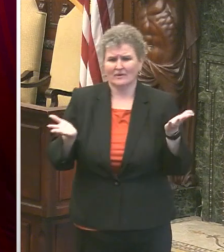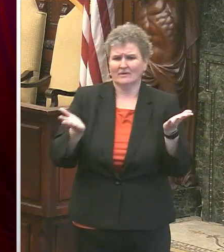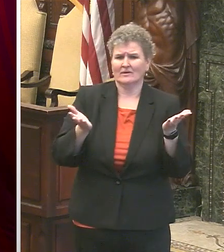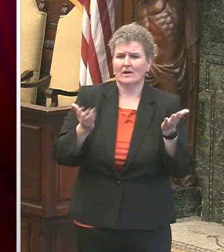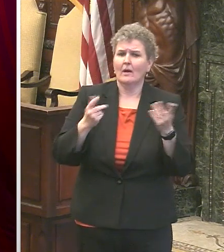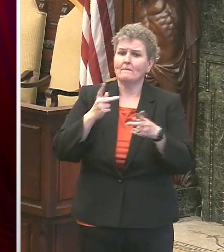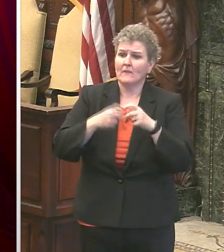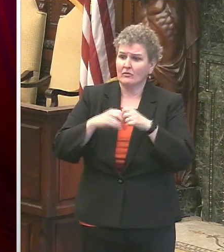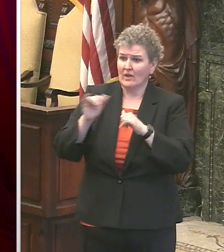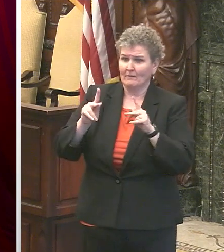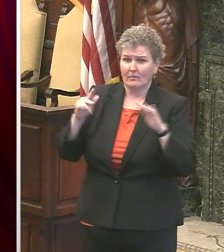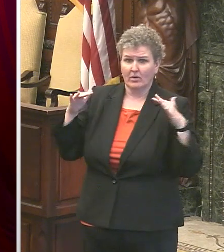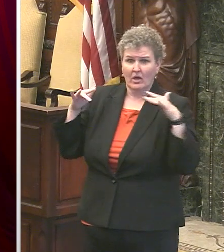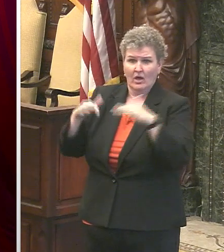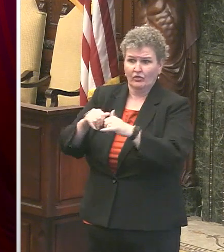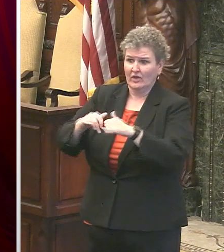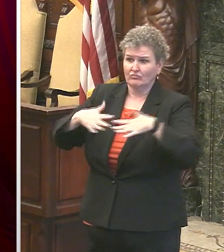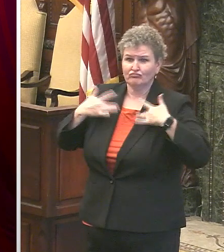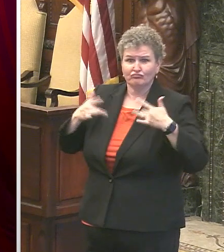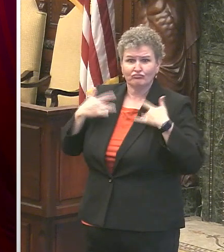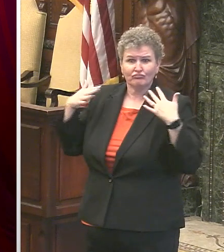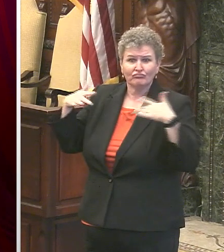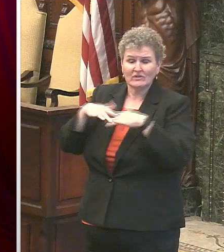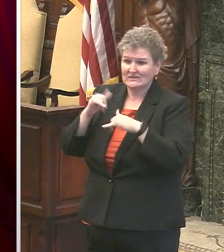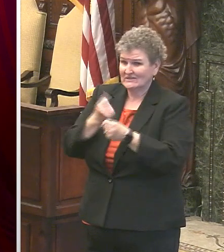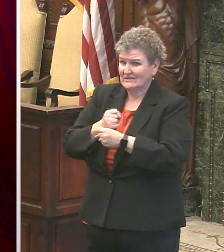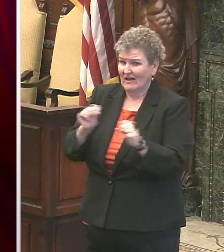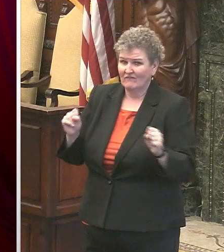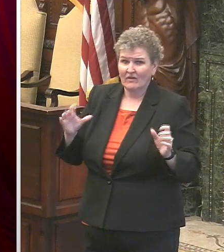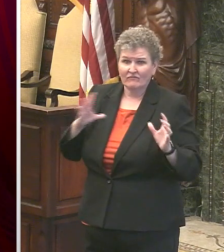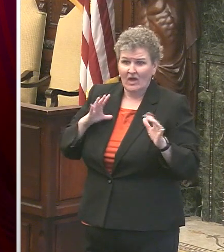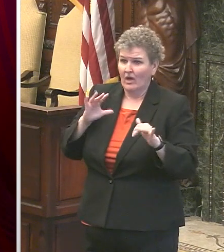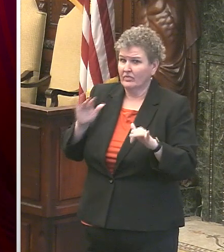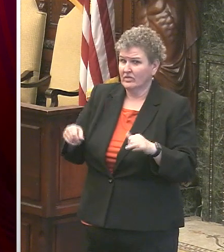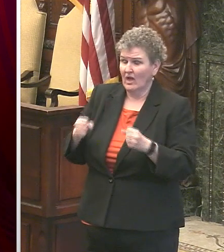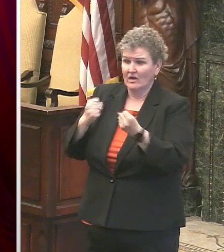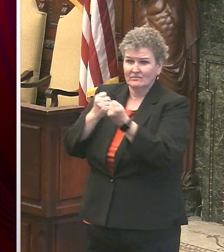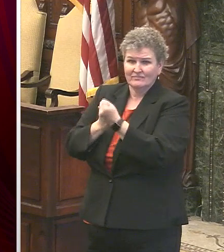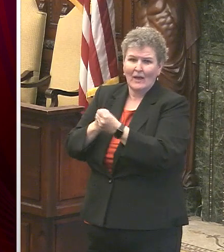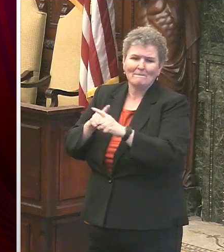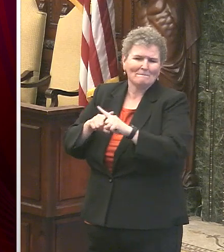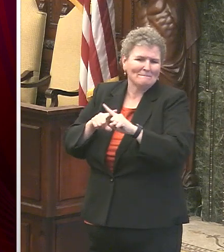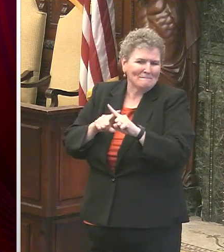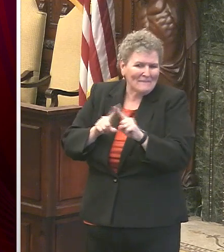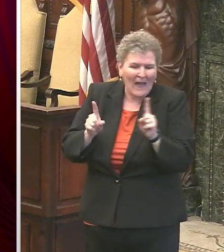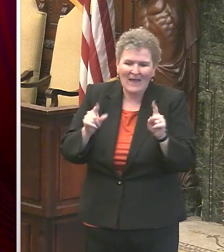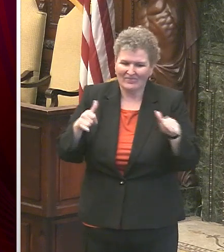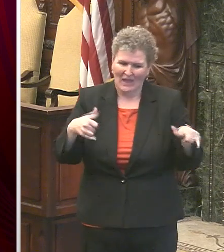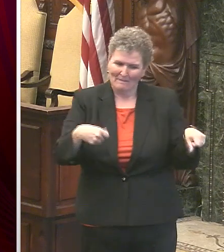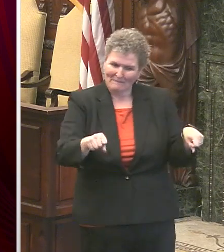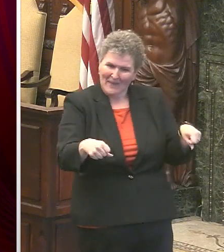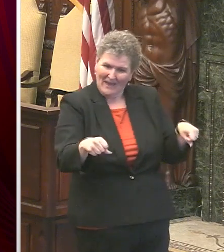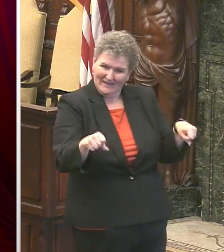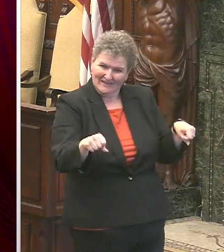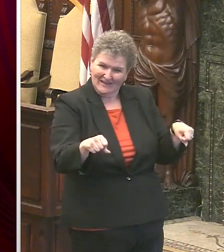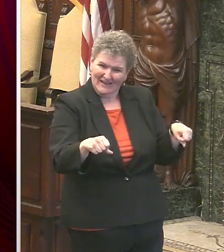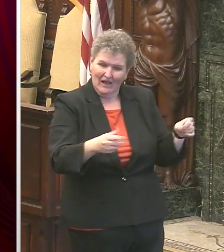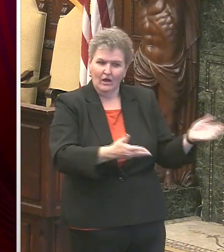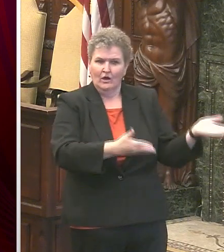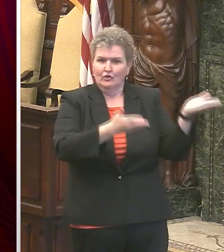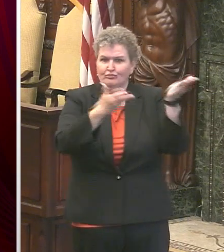where they could recreate and do this safely, I'd be all for it. It's just how do they get the ATVs there without driving through city